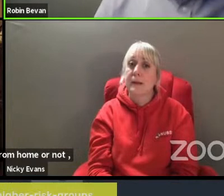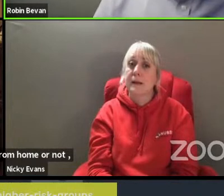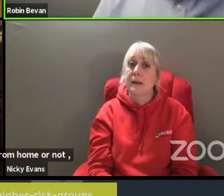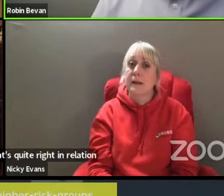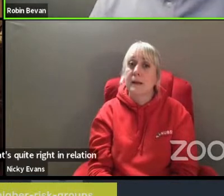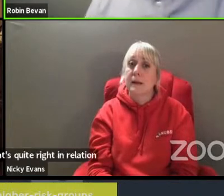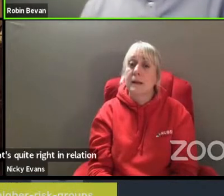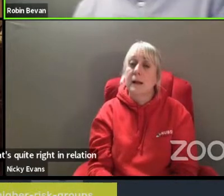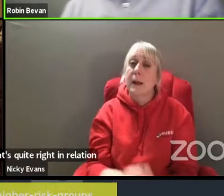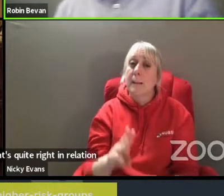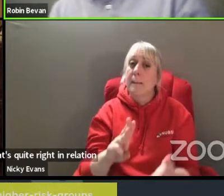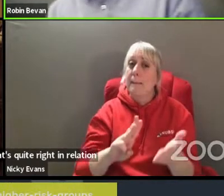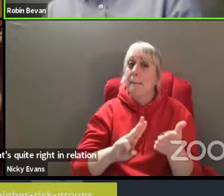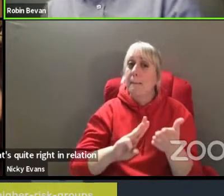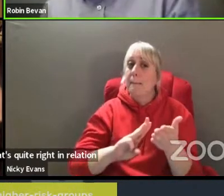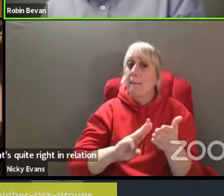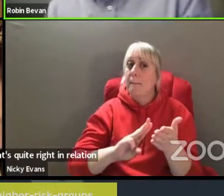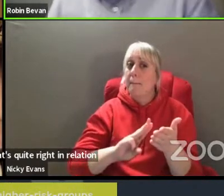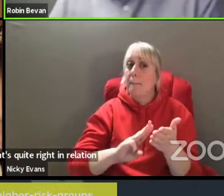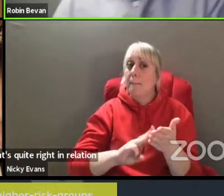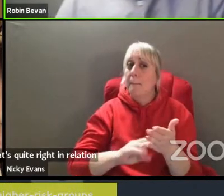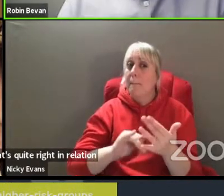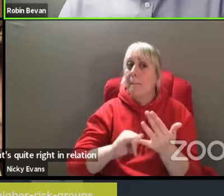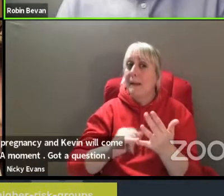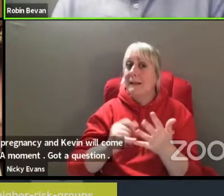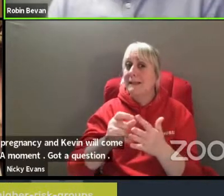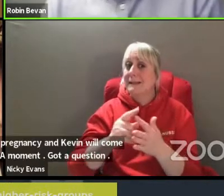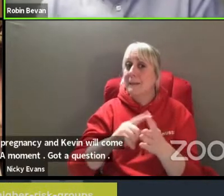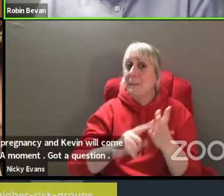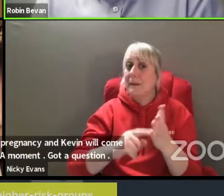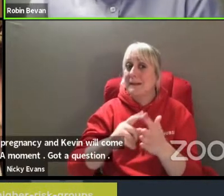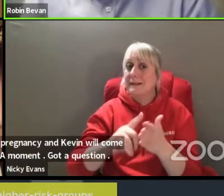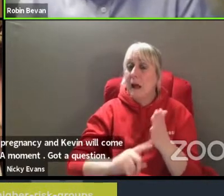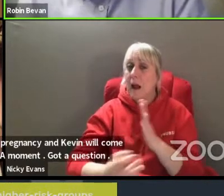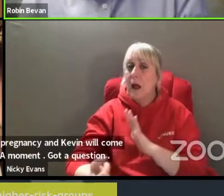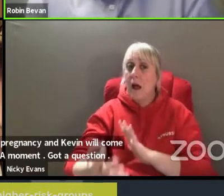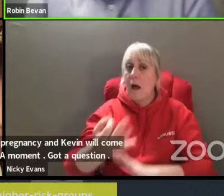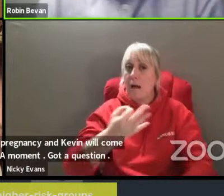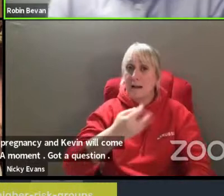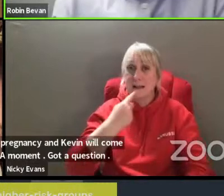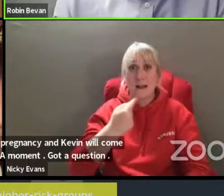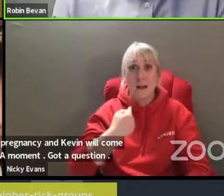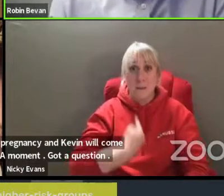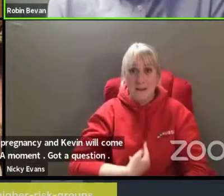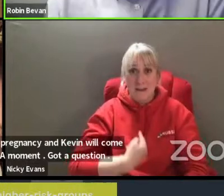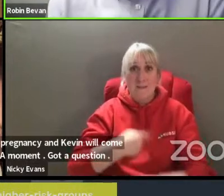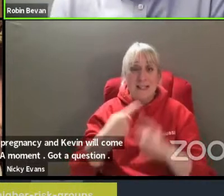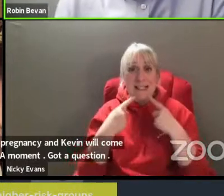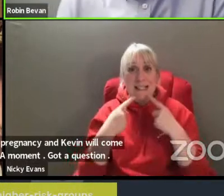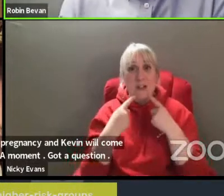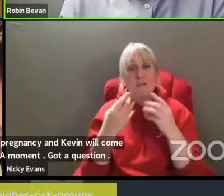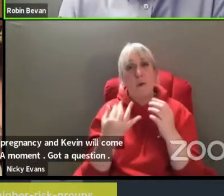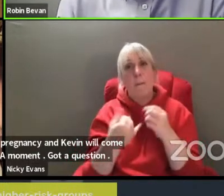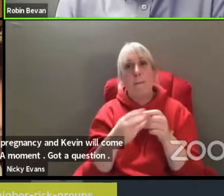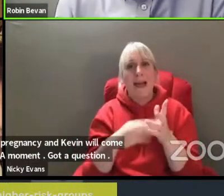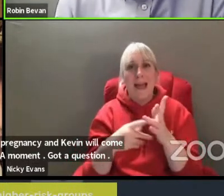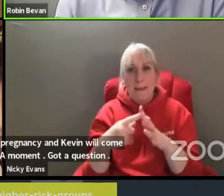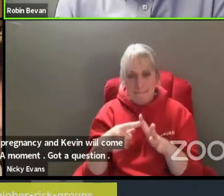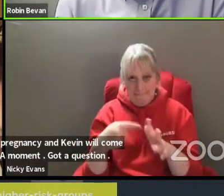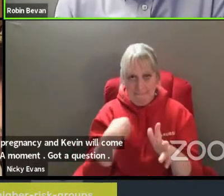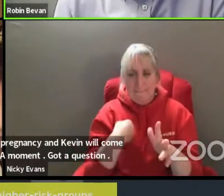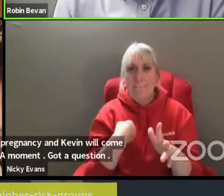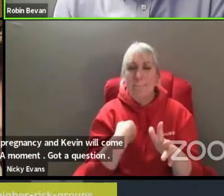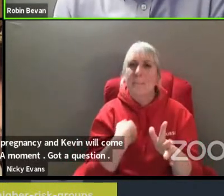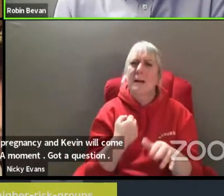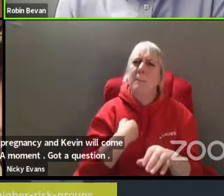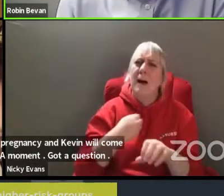a Mr. or Mrs. or Ms. Patel. I'm a teacher who's from a BAME ethnicity. My ethnicity has suffered